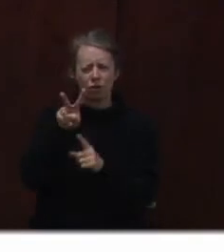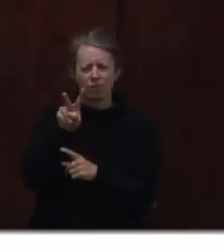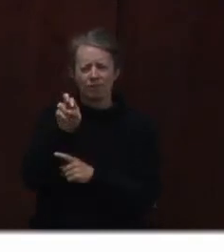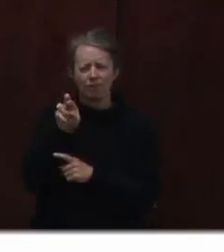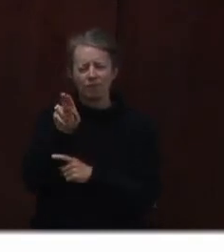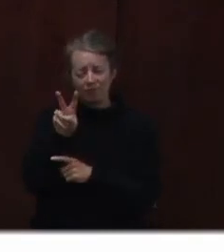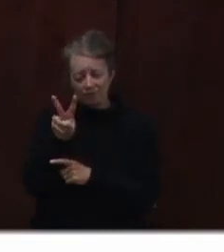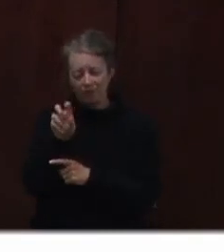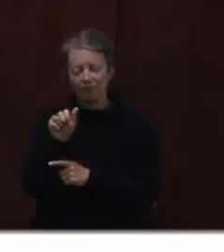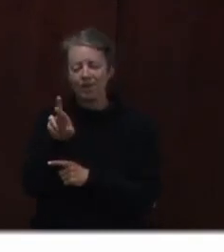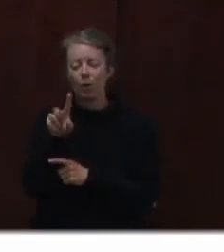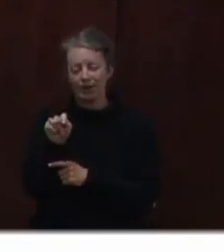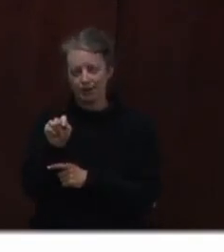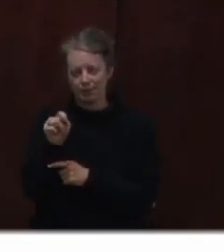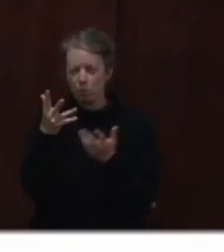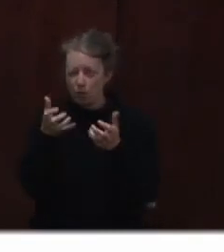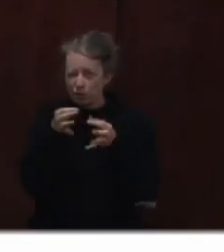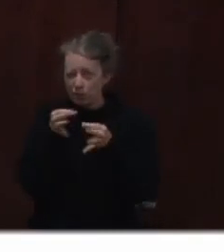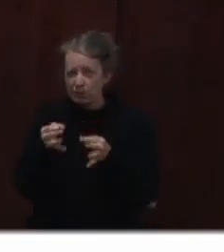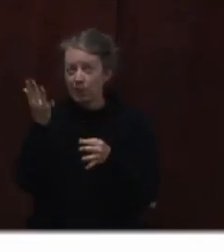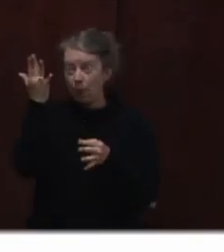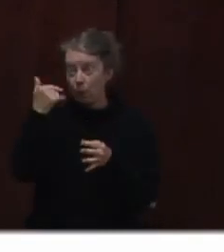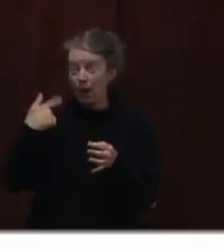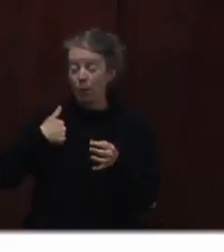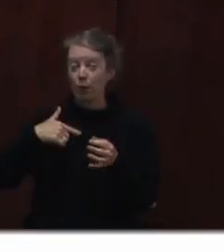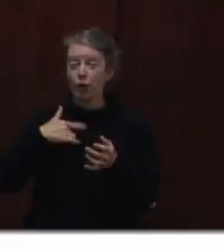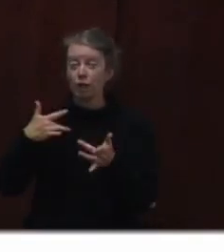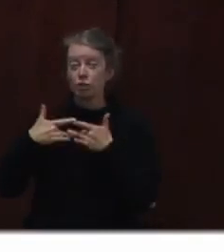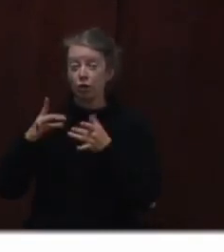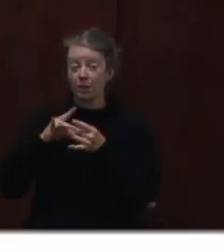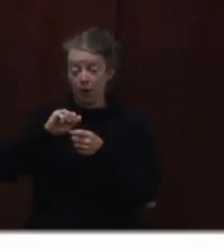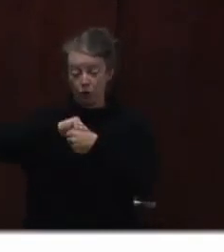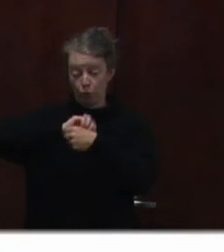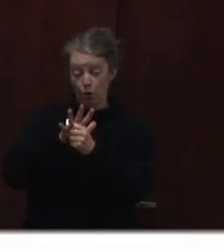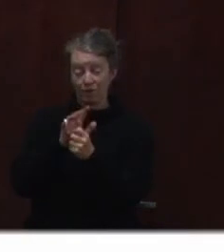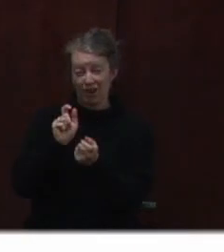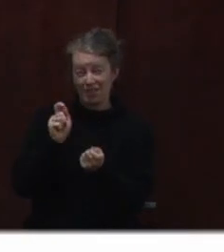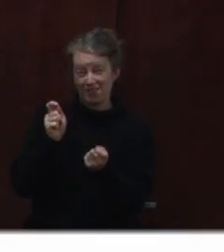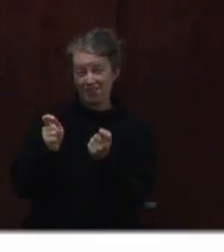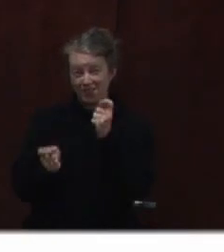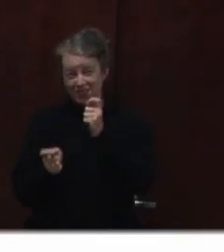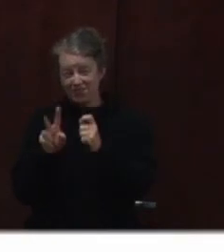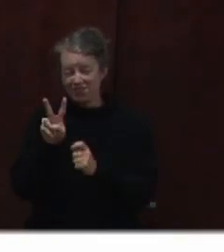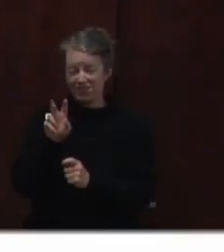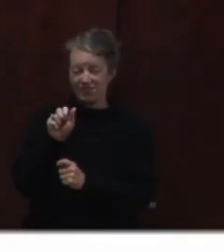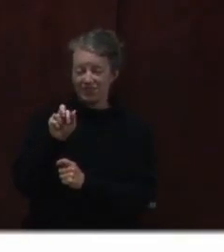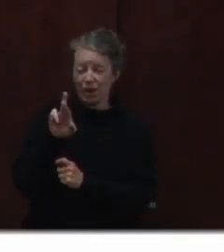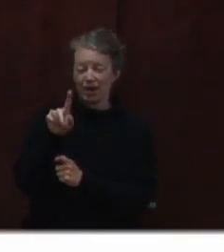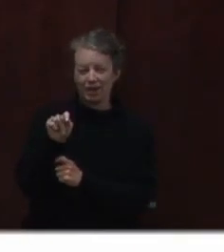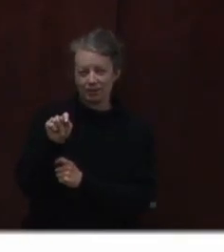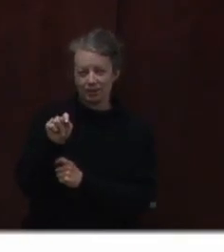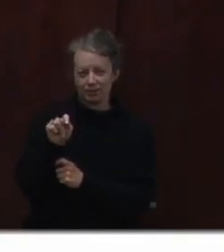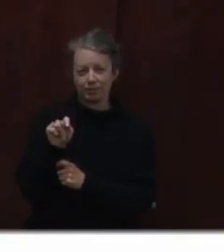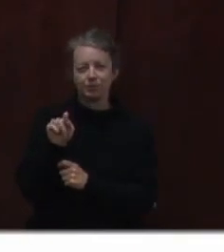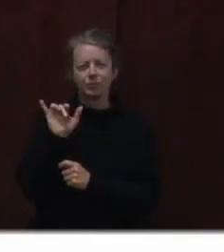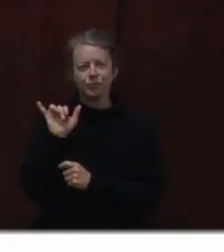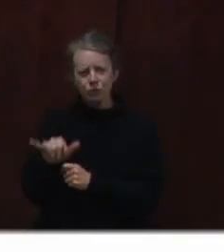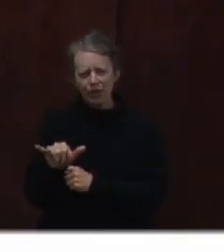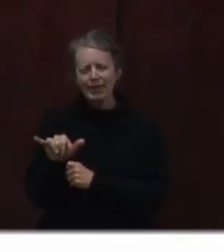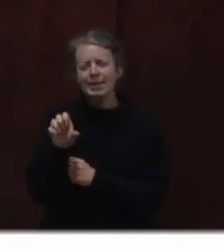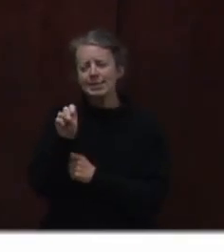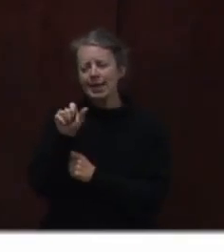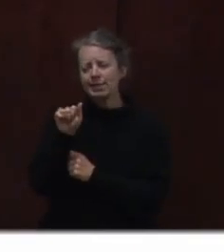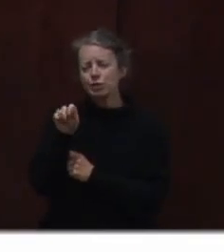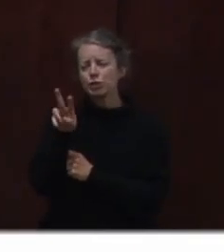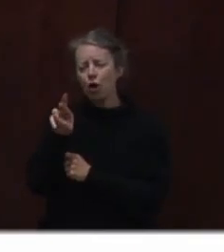people know exactly why we're worried about variants. Variants are SARS viruses that are very similar